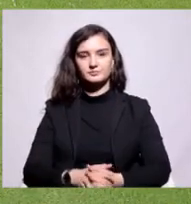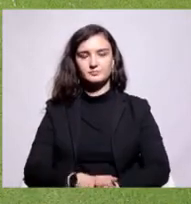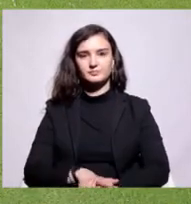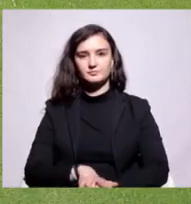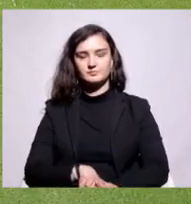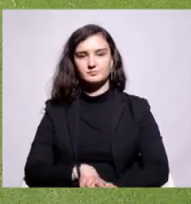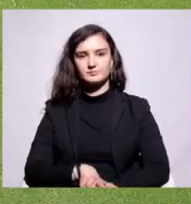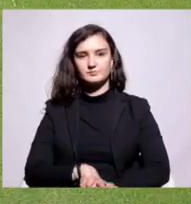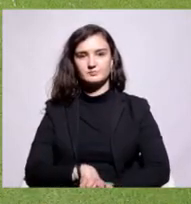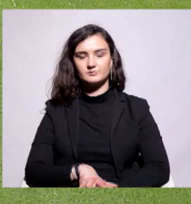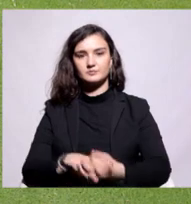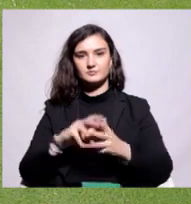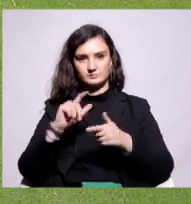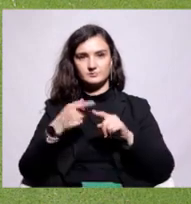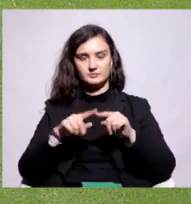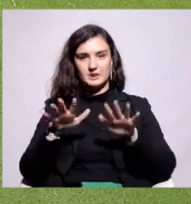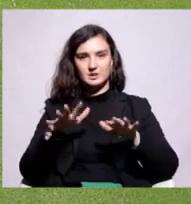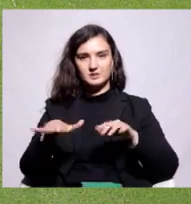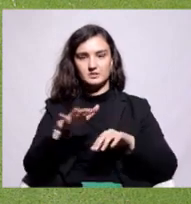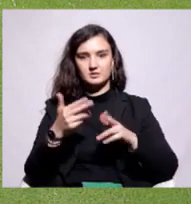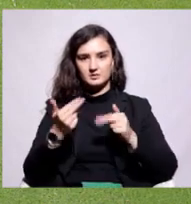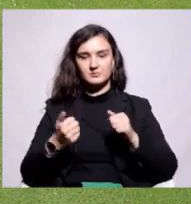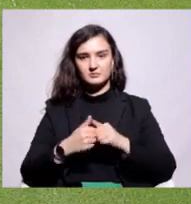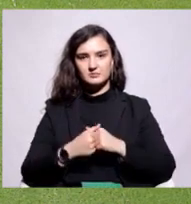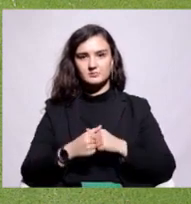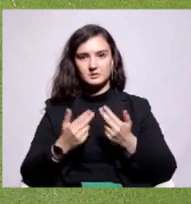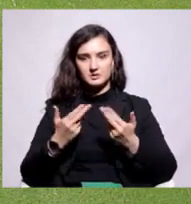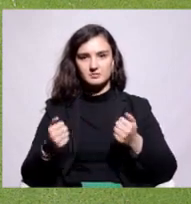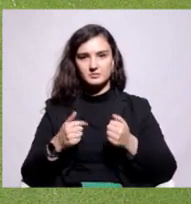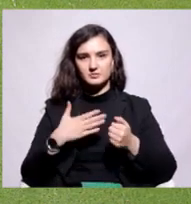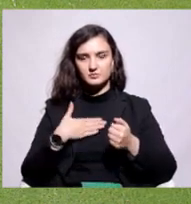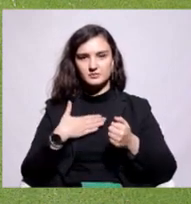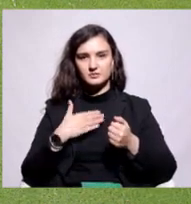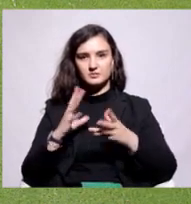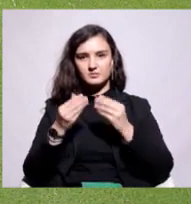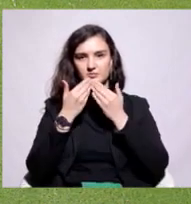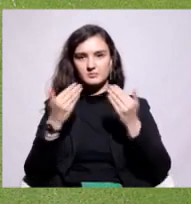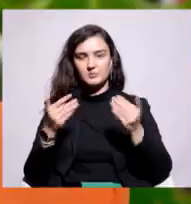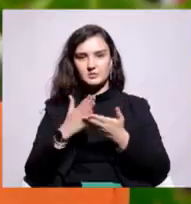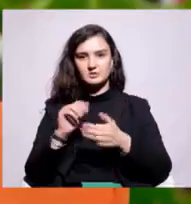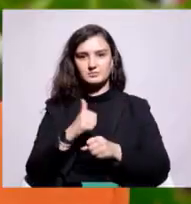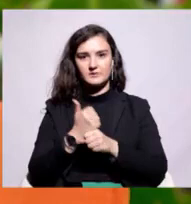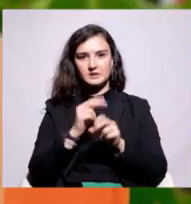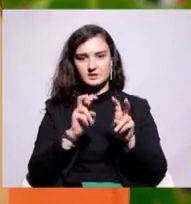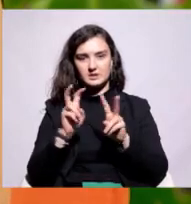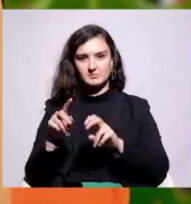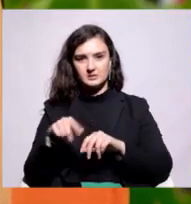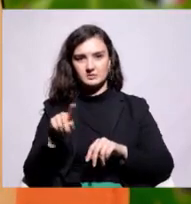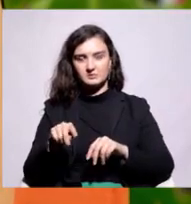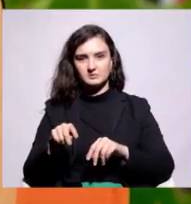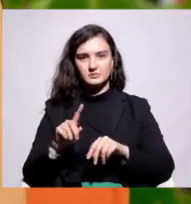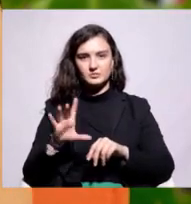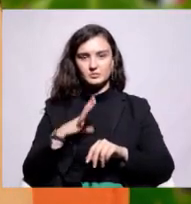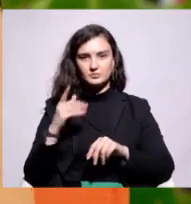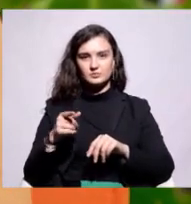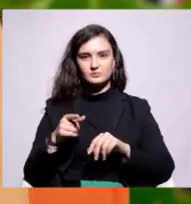and the Catskill Mountains area. Yes, and of course our final part is main themes. That was,